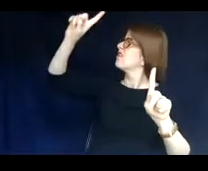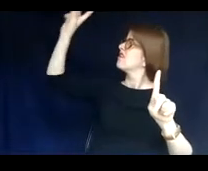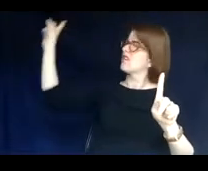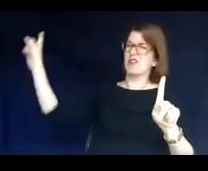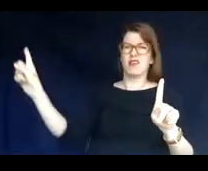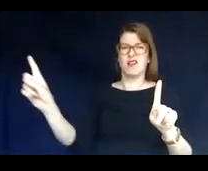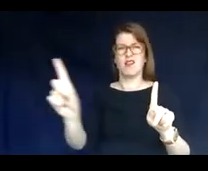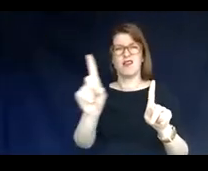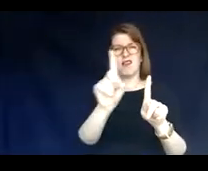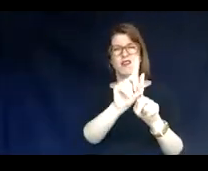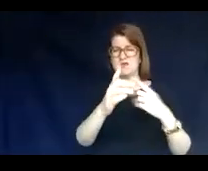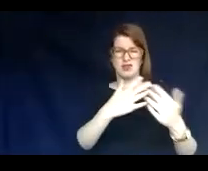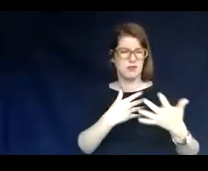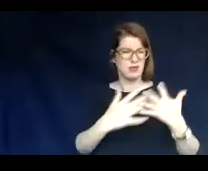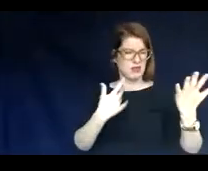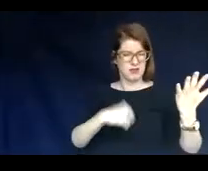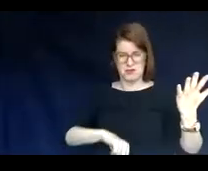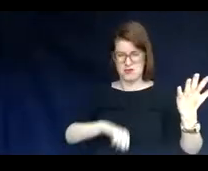fear.